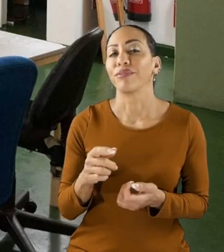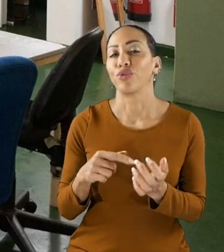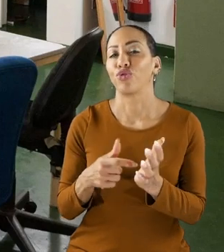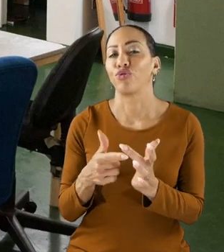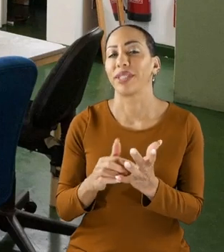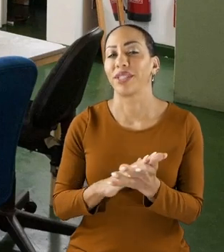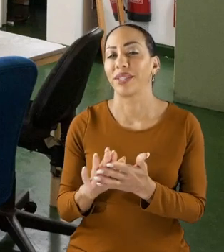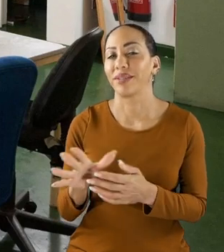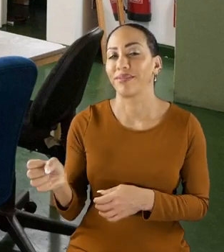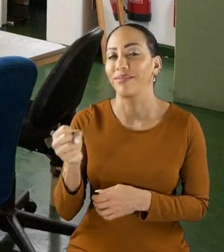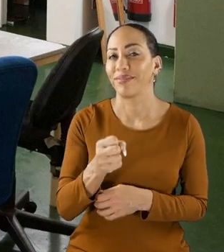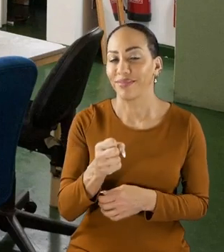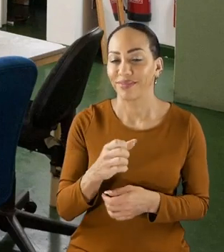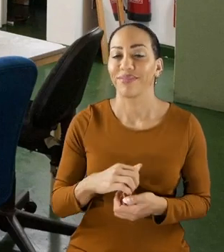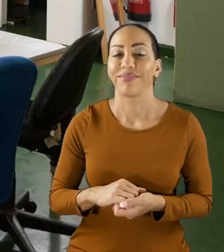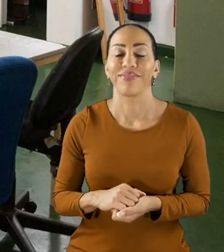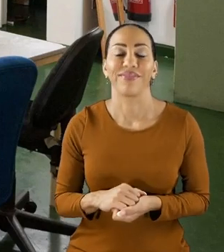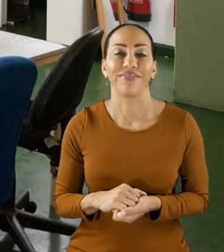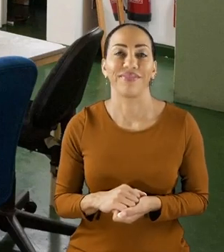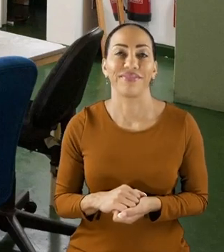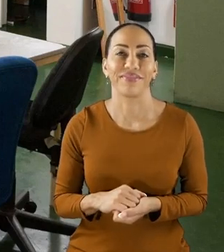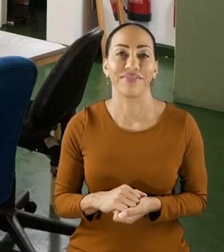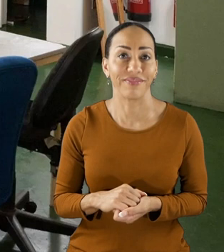I was going to bring Trish up, actually. I think that's what I was going to do.